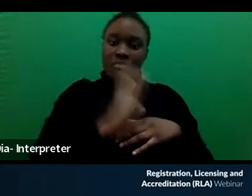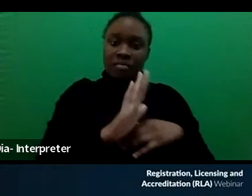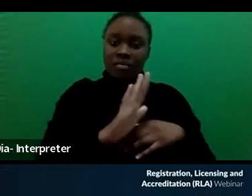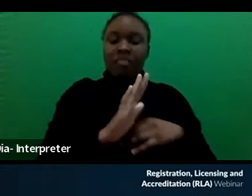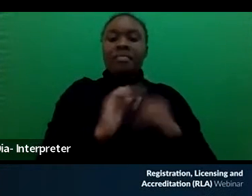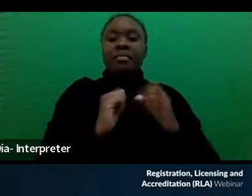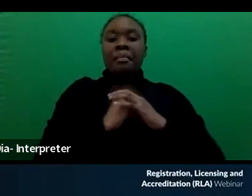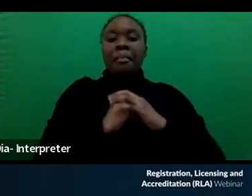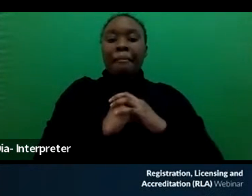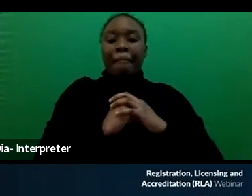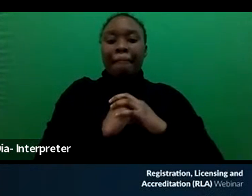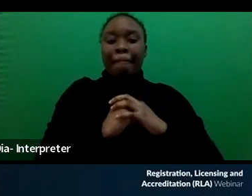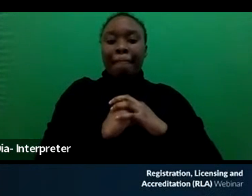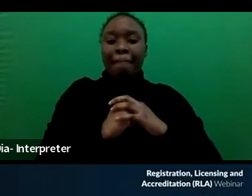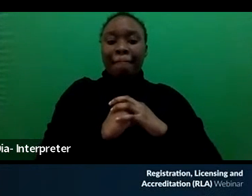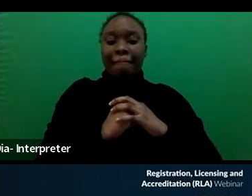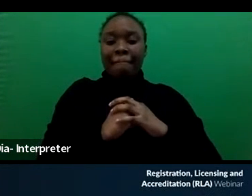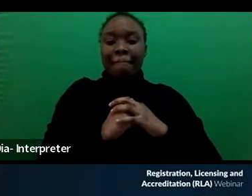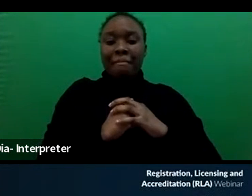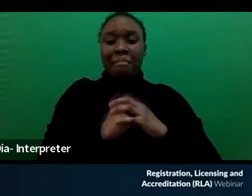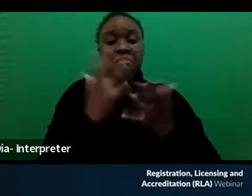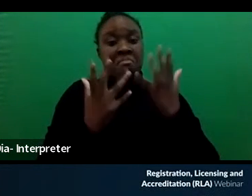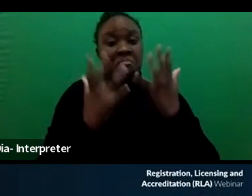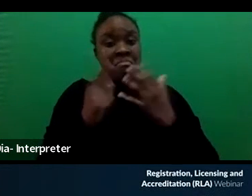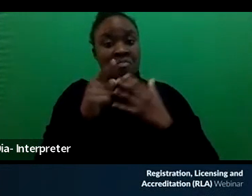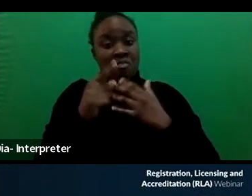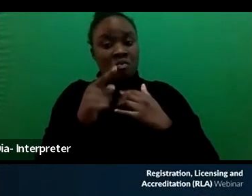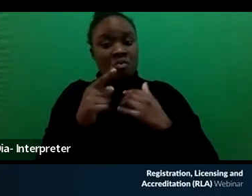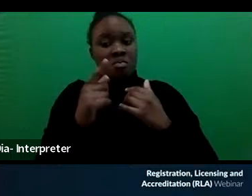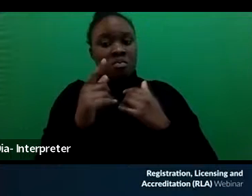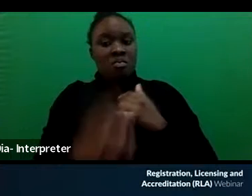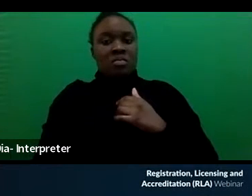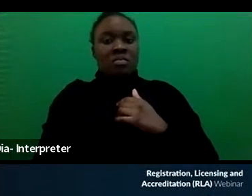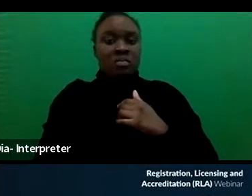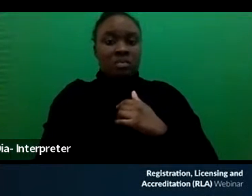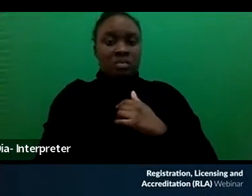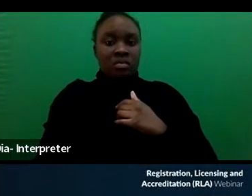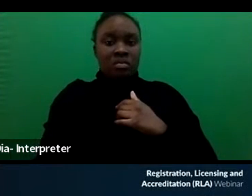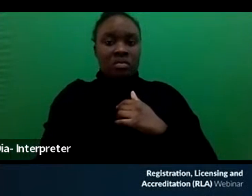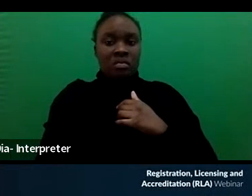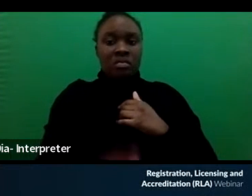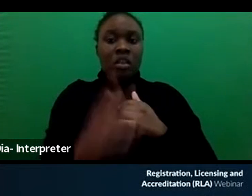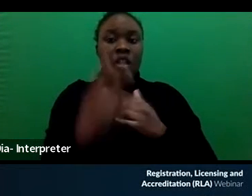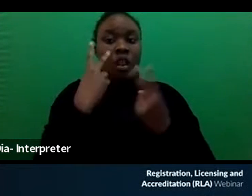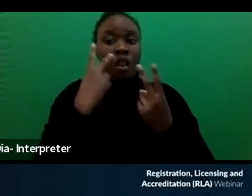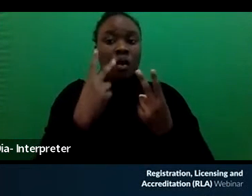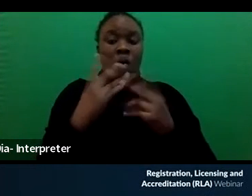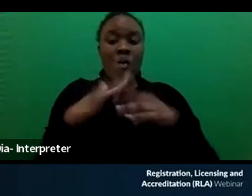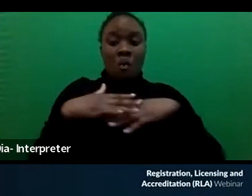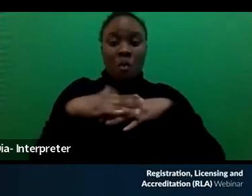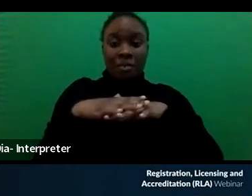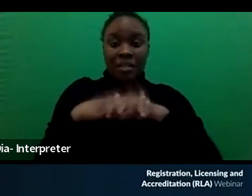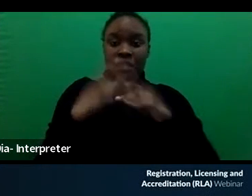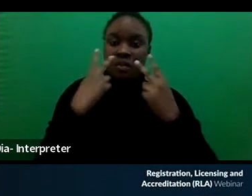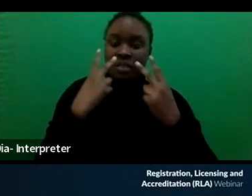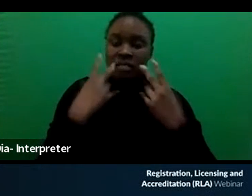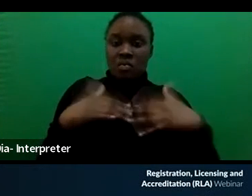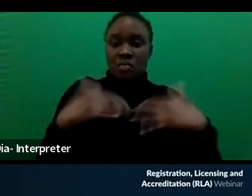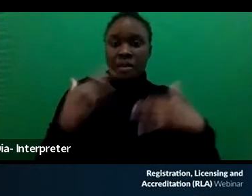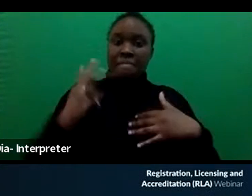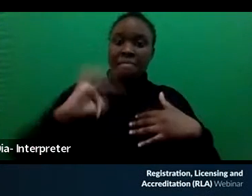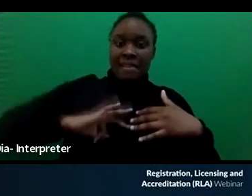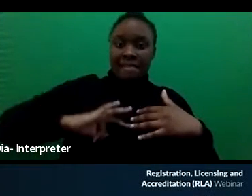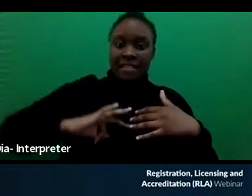on. So if you going to go back to our website, you will see we have listed the benefits. So as